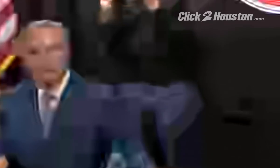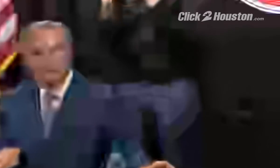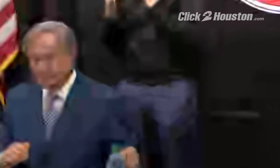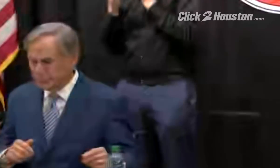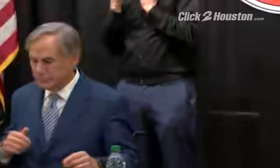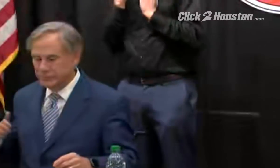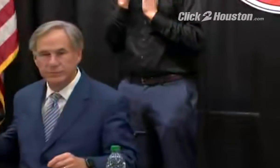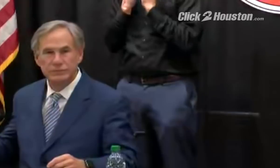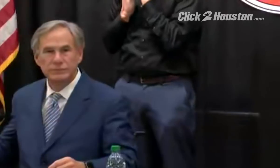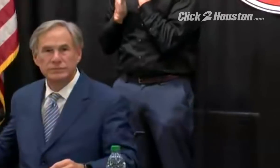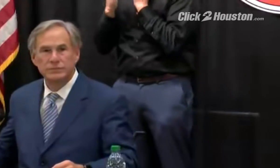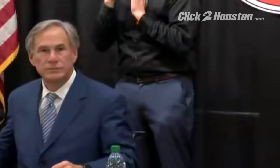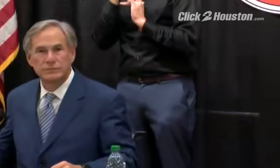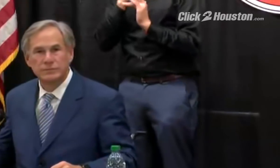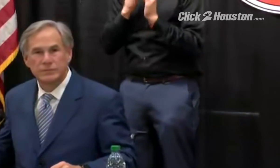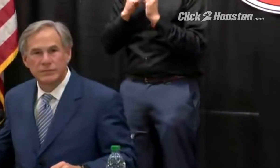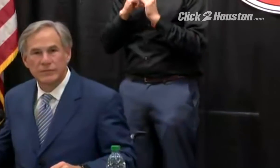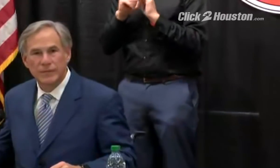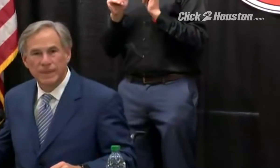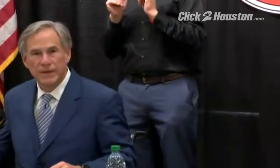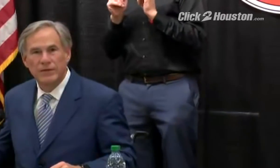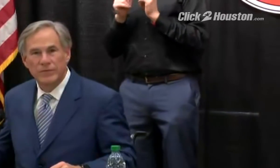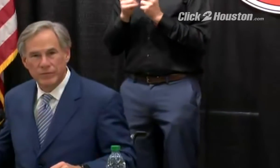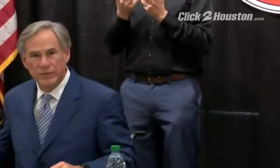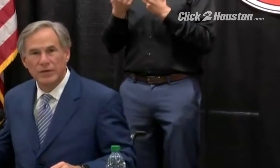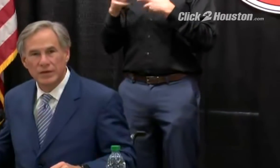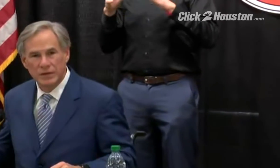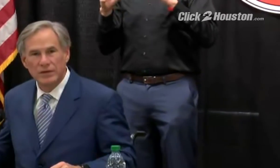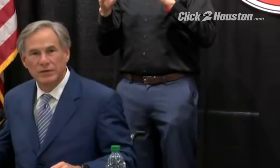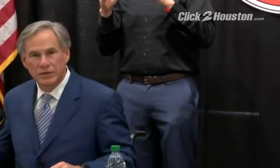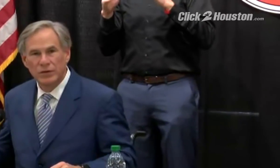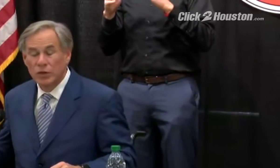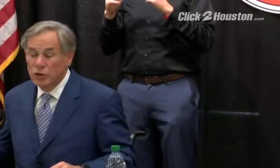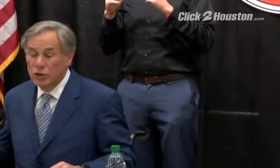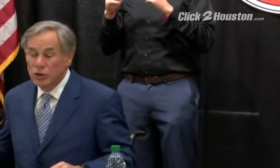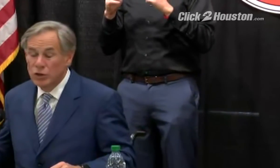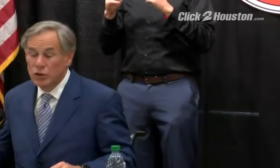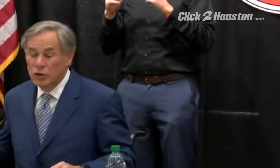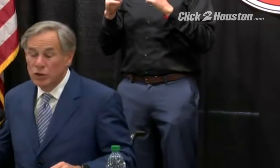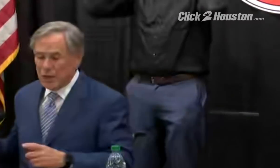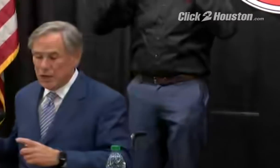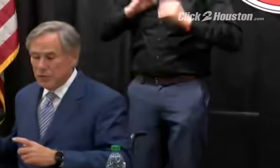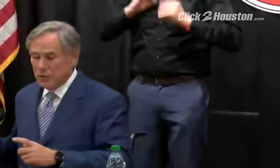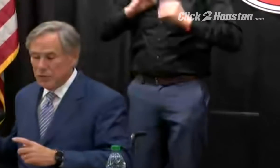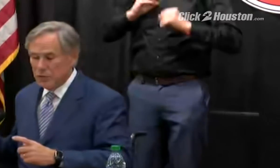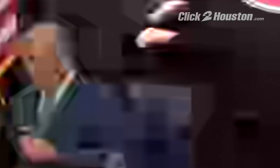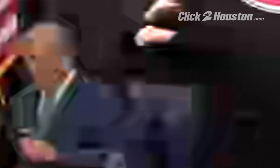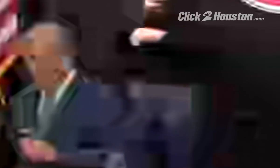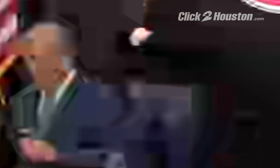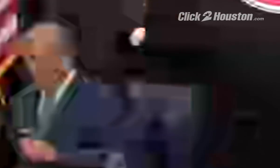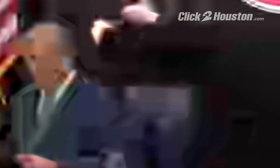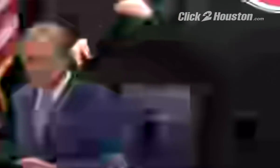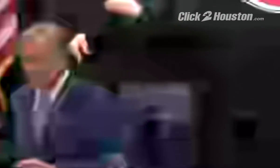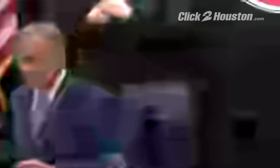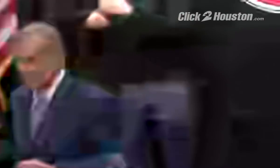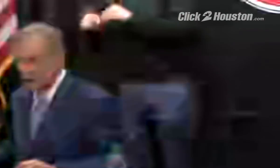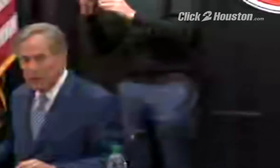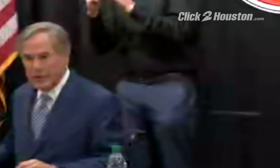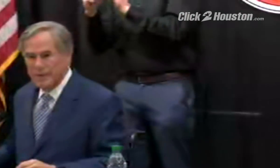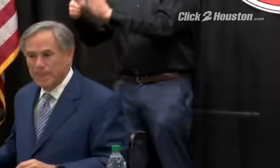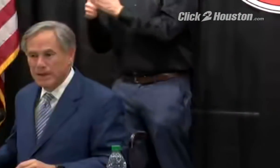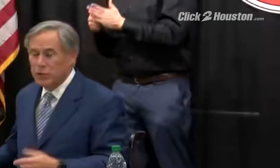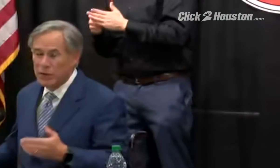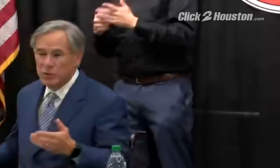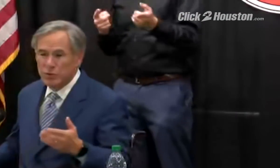now without overloading the staff with another process? So in the way that we talked about it